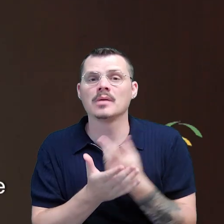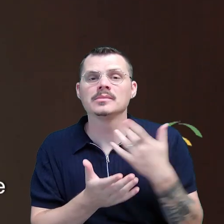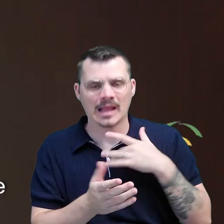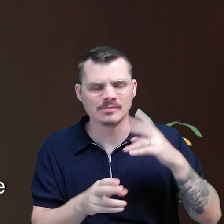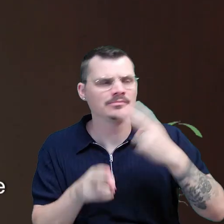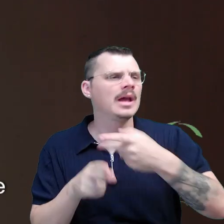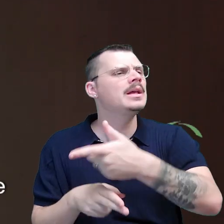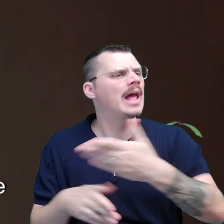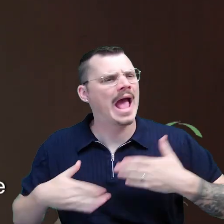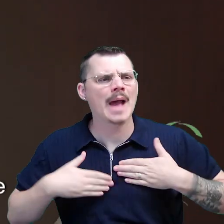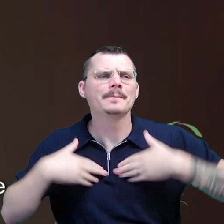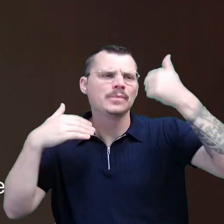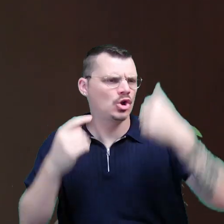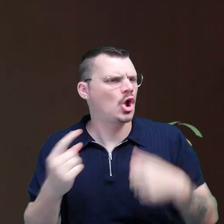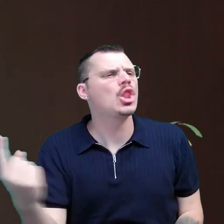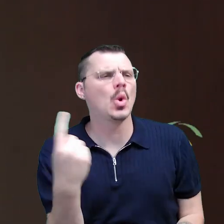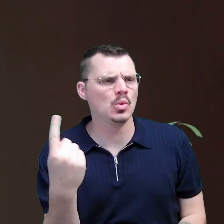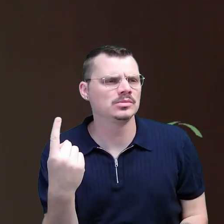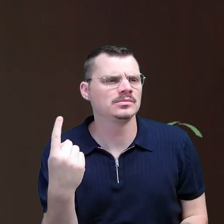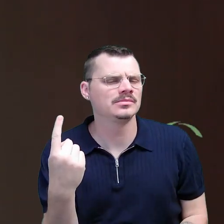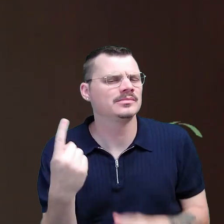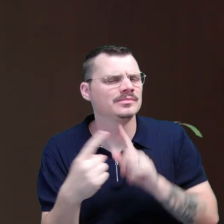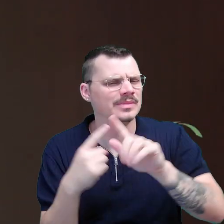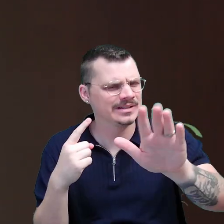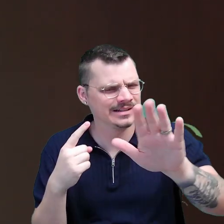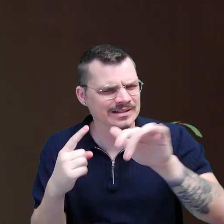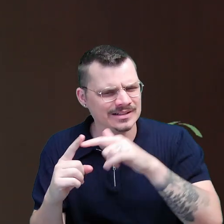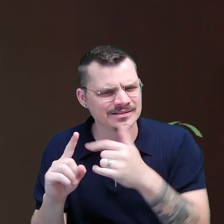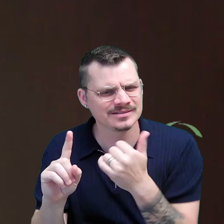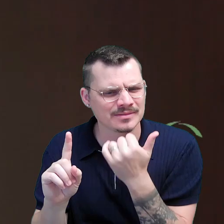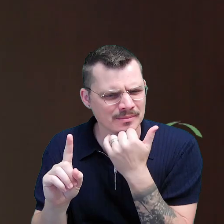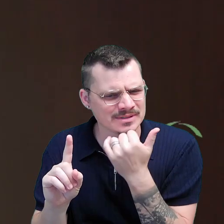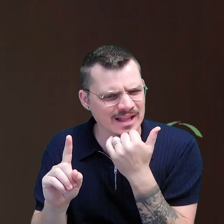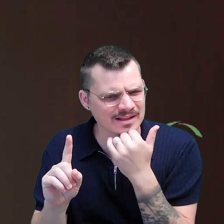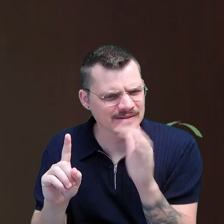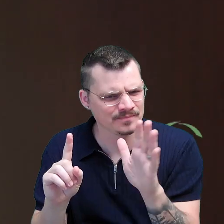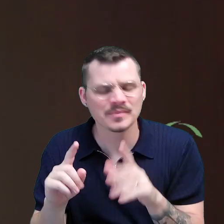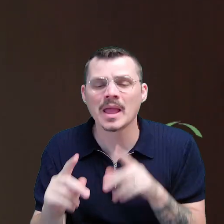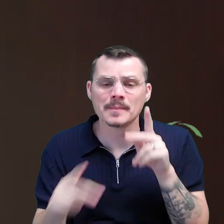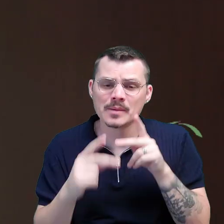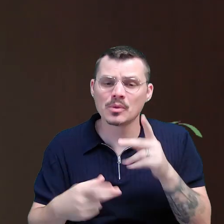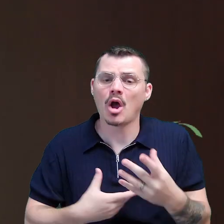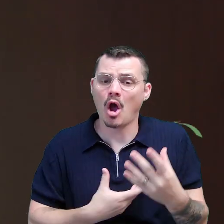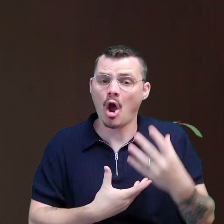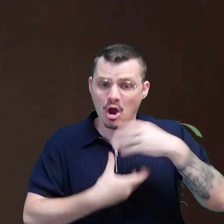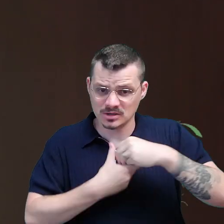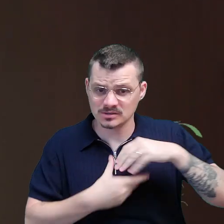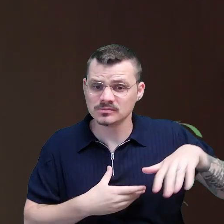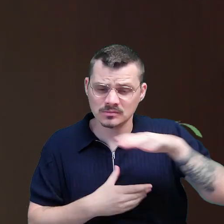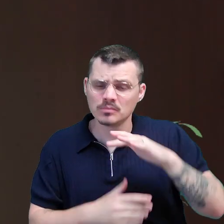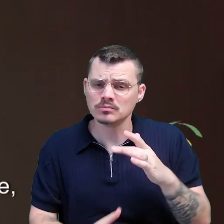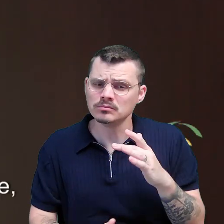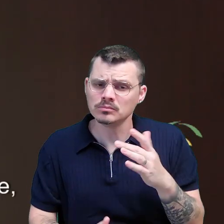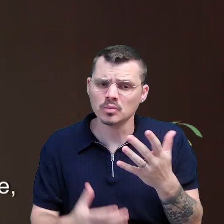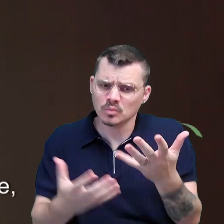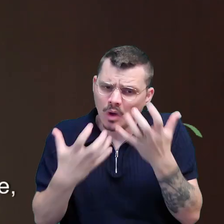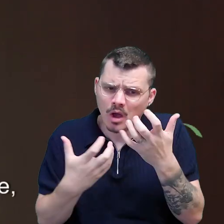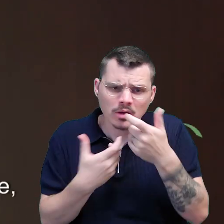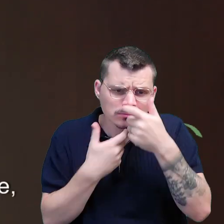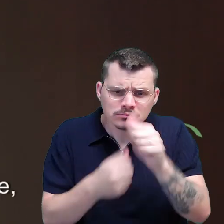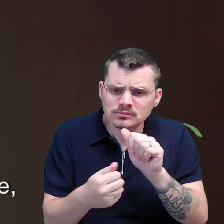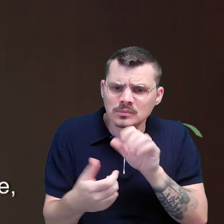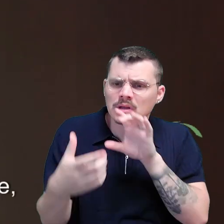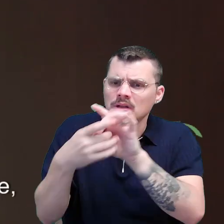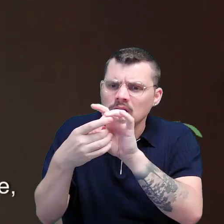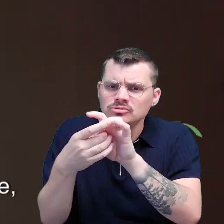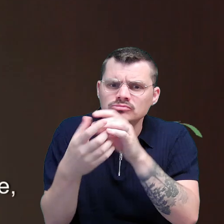happier alone, but that's a little bit of a mistake. People with autism are interested in connection just as